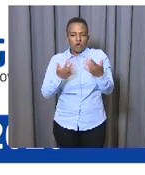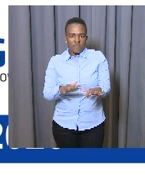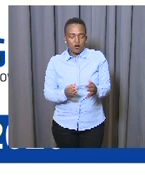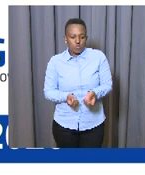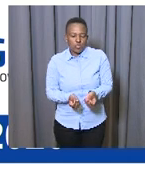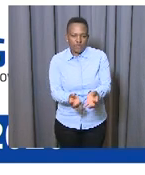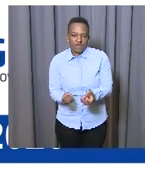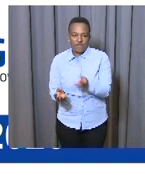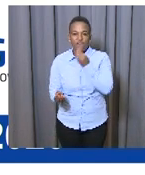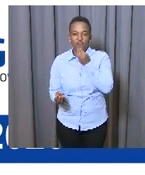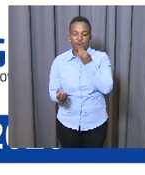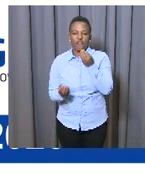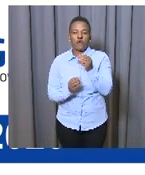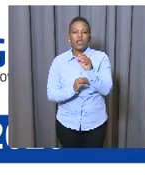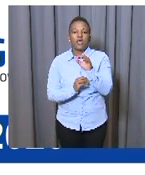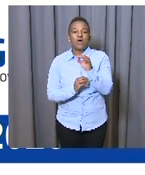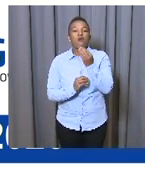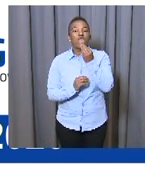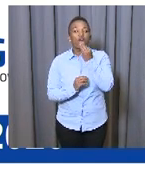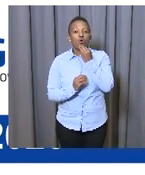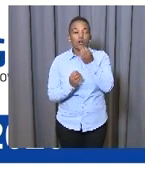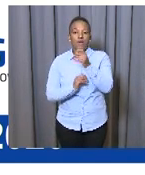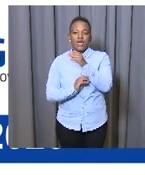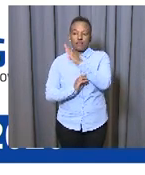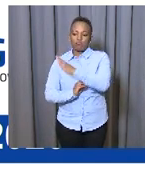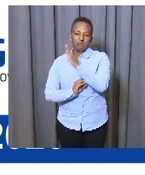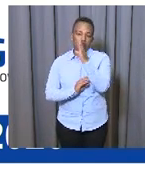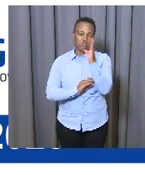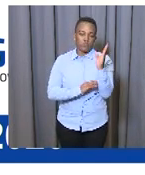provide food to, 3 meals a day, is